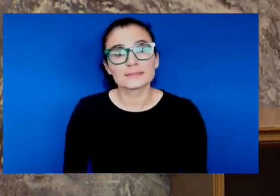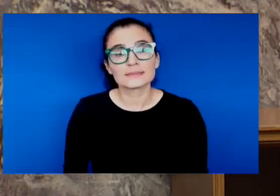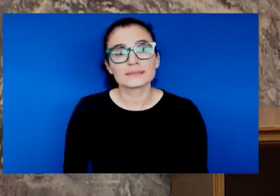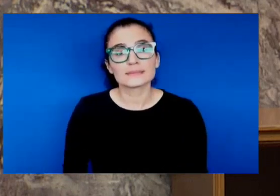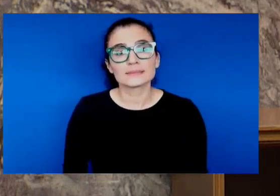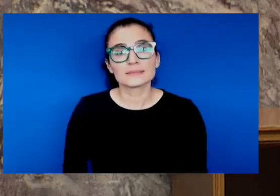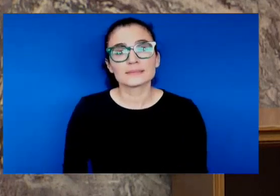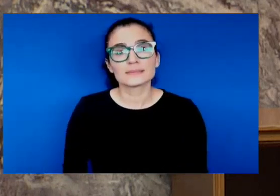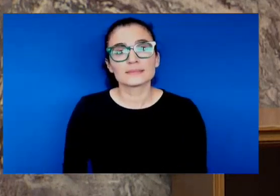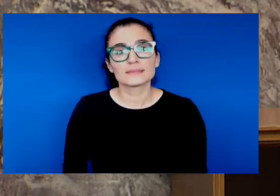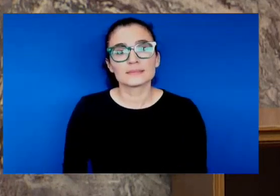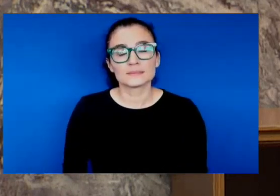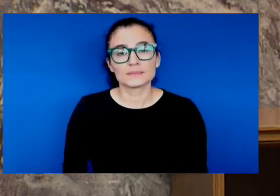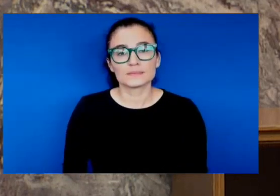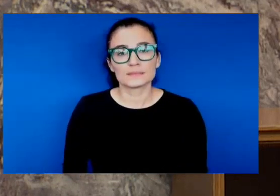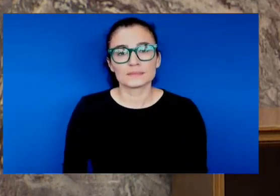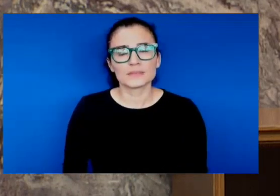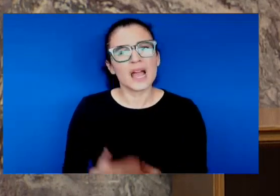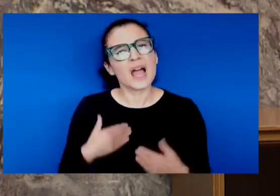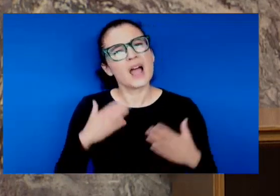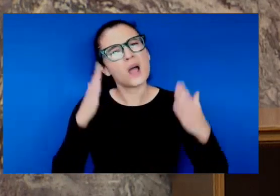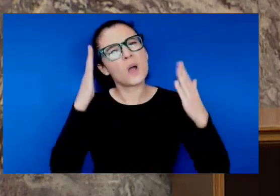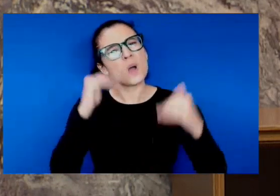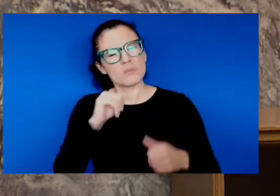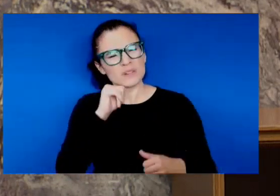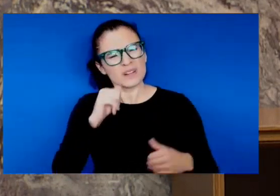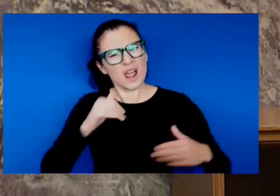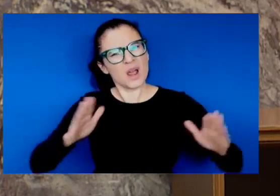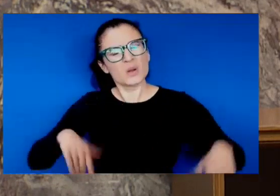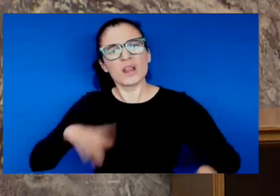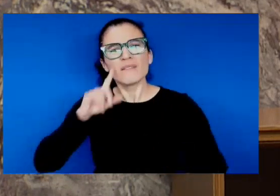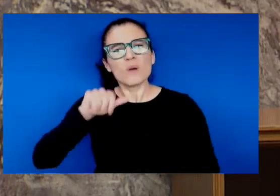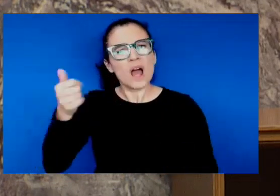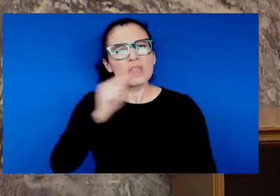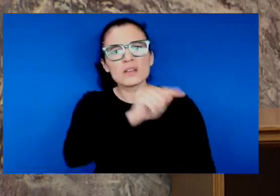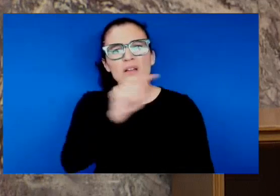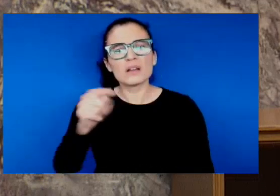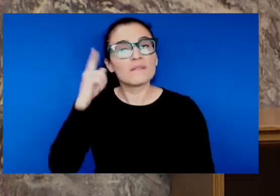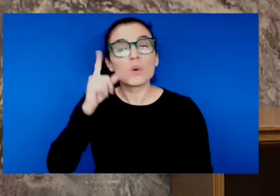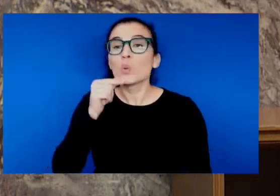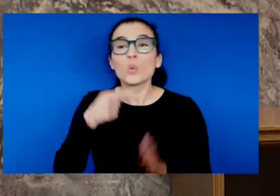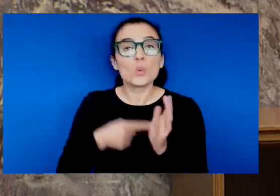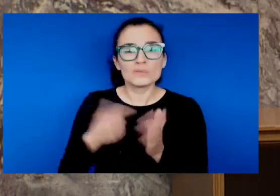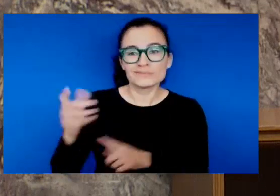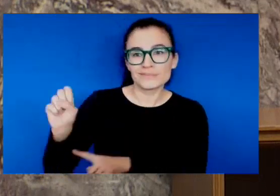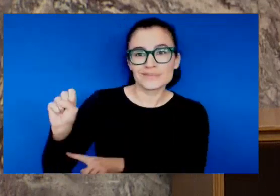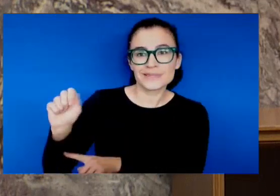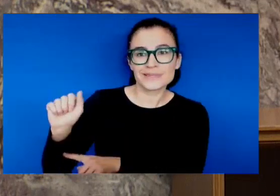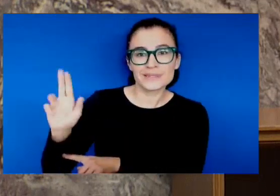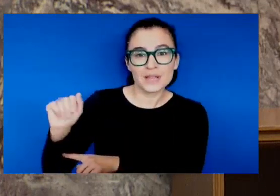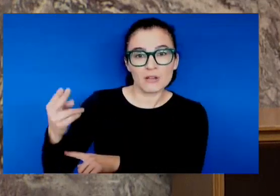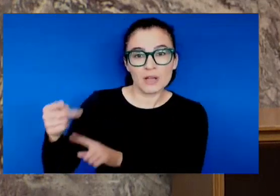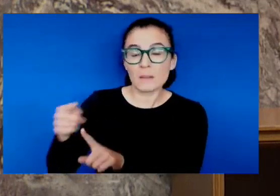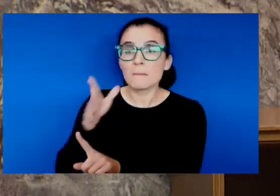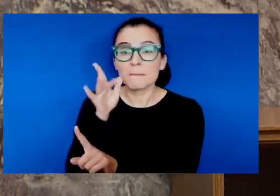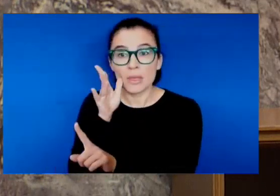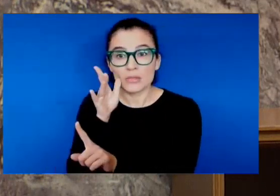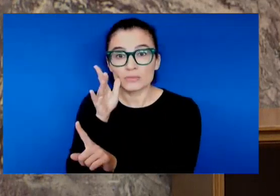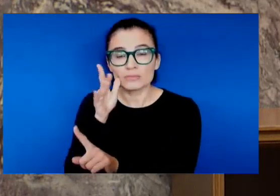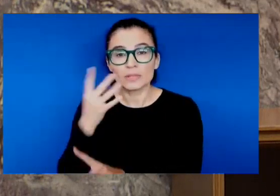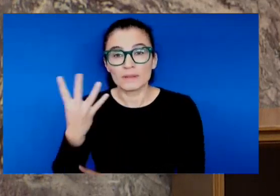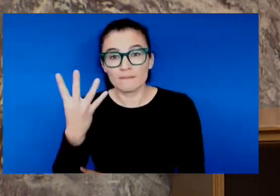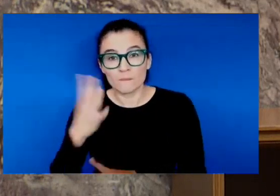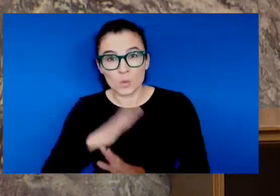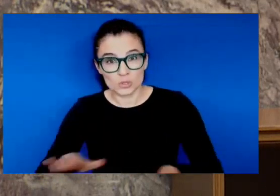Sarah. She's a mother of 4, a wife, and a former business owner. She shared with me her